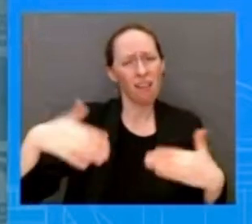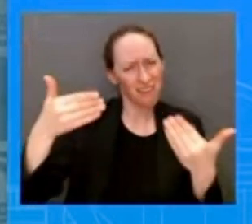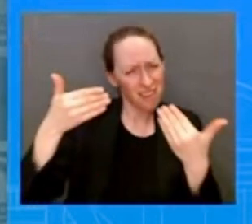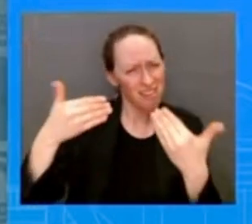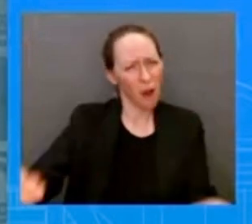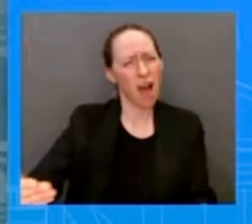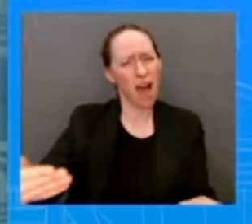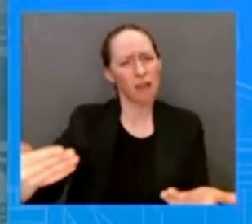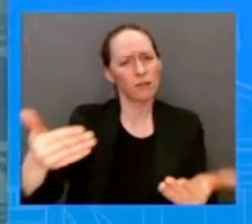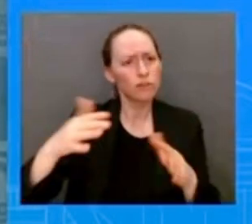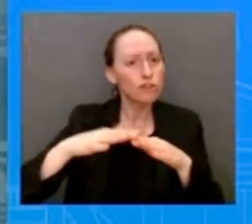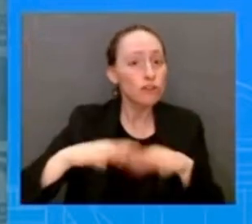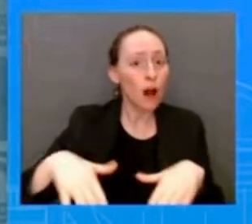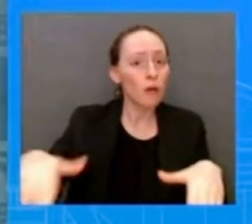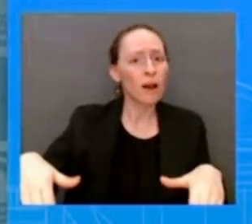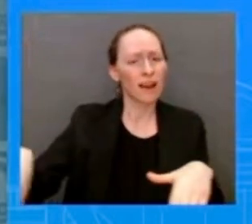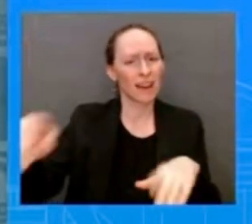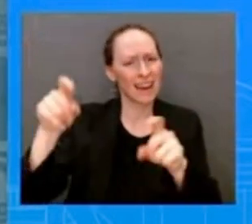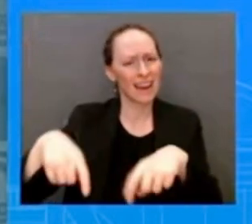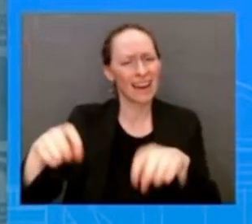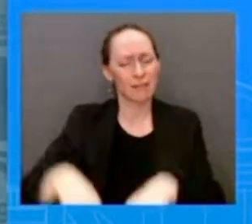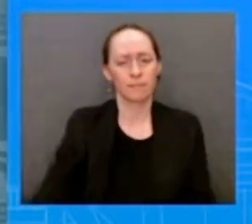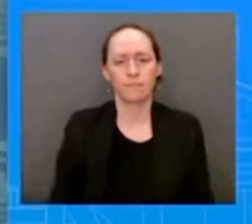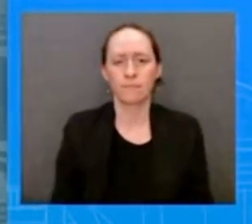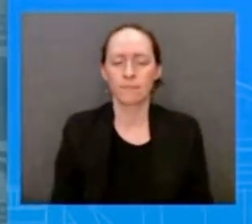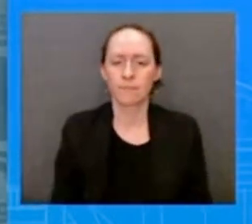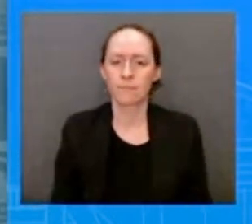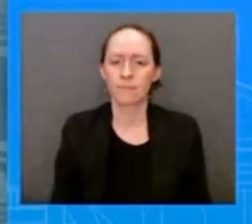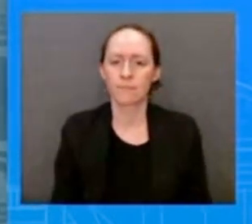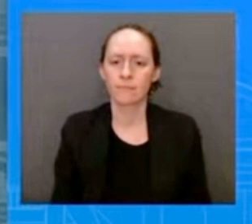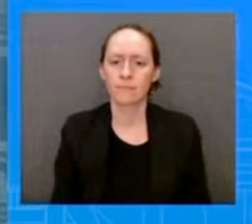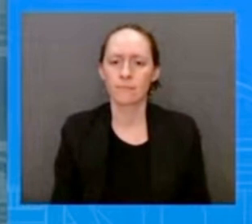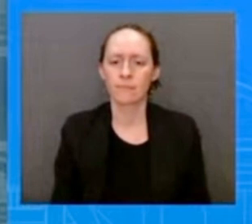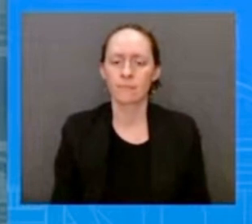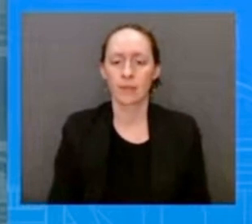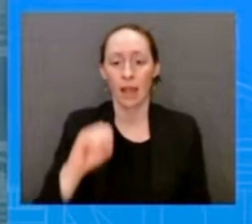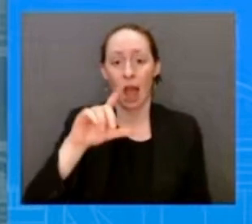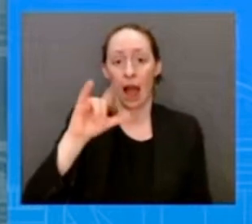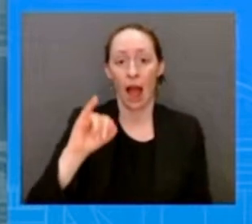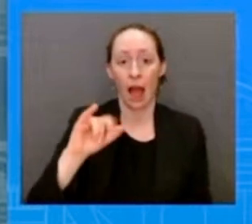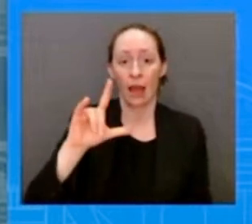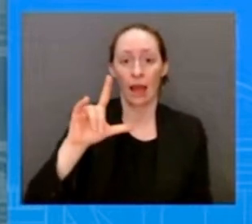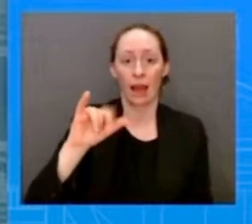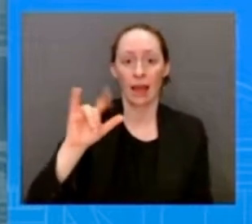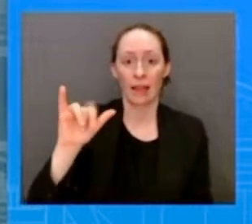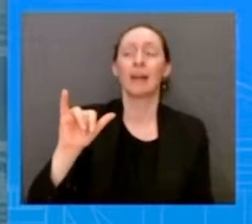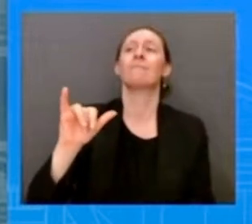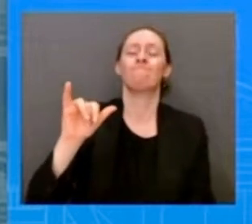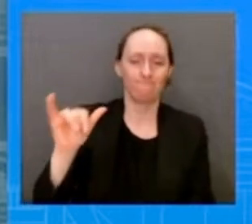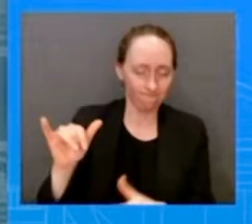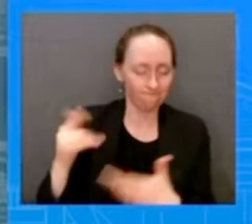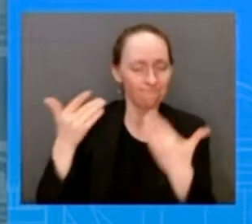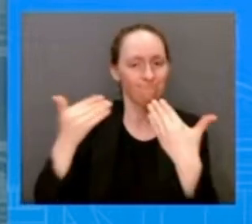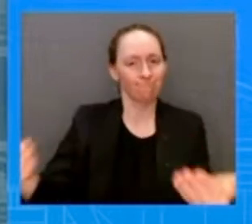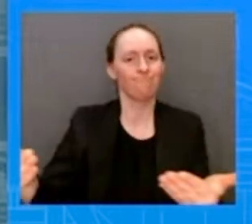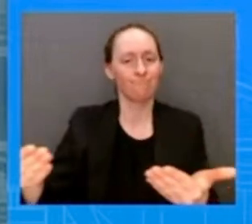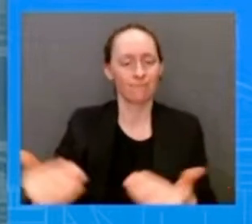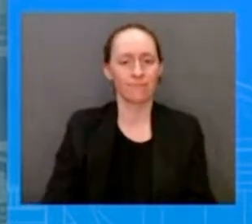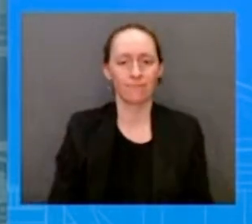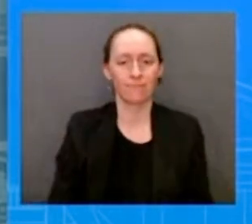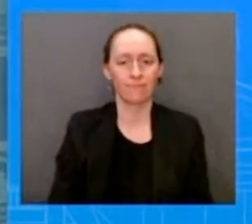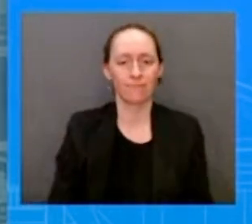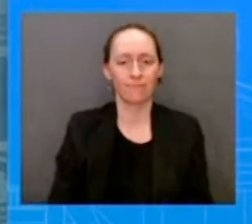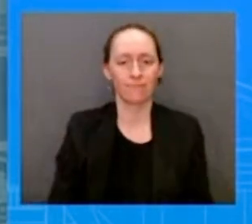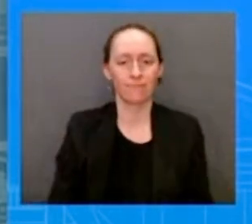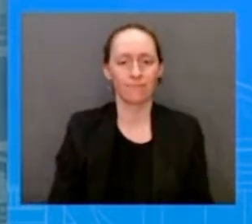pharma companies should follow suit. And we saw that with Eli Lilly. So the bully pulpit that he speaks from very often and calls that out is